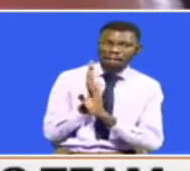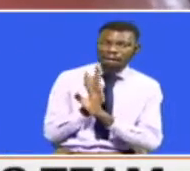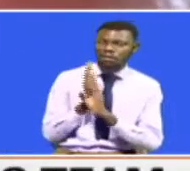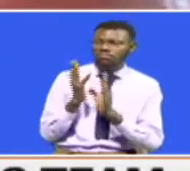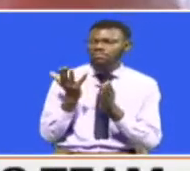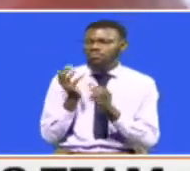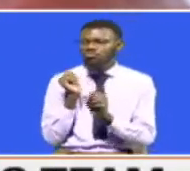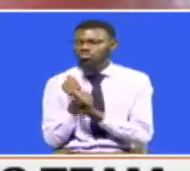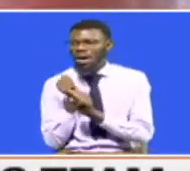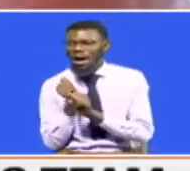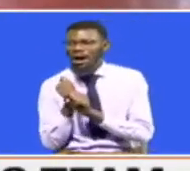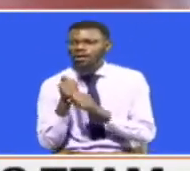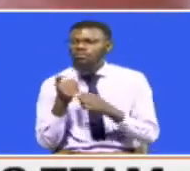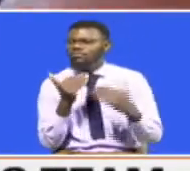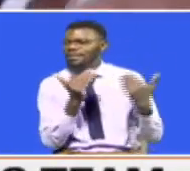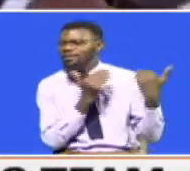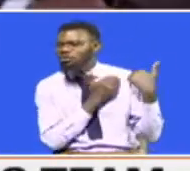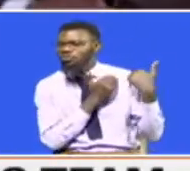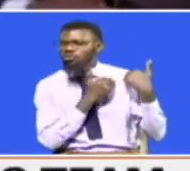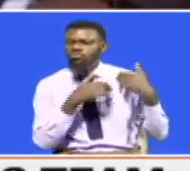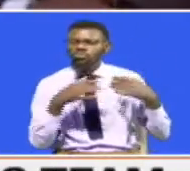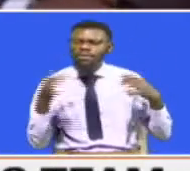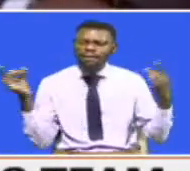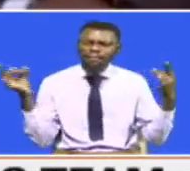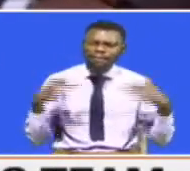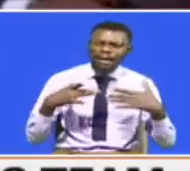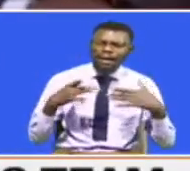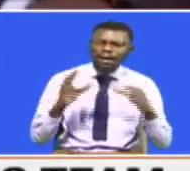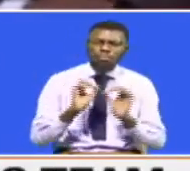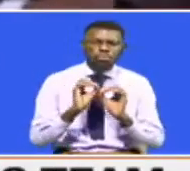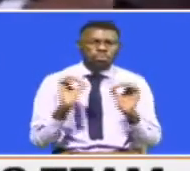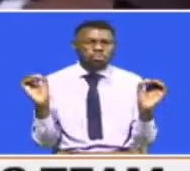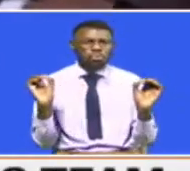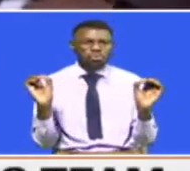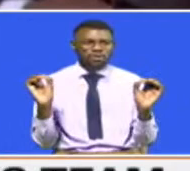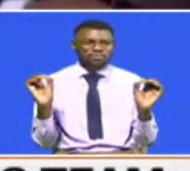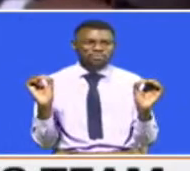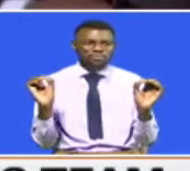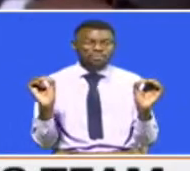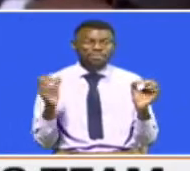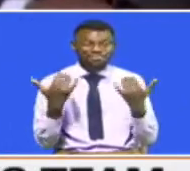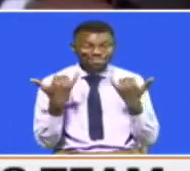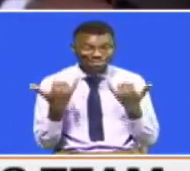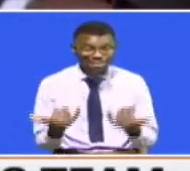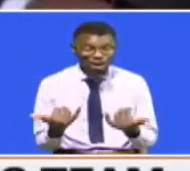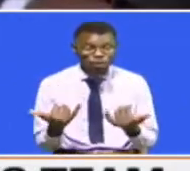assignments that they come and arrive at that leave